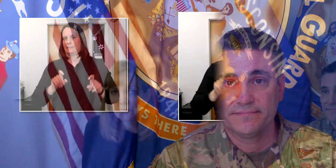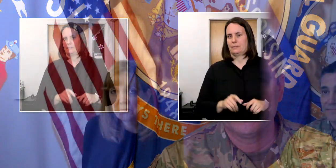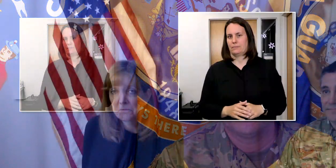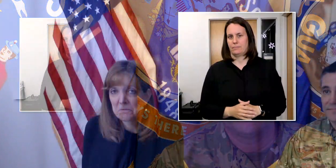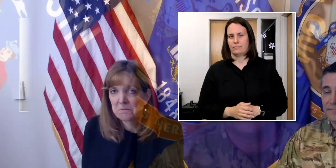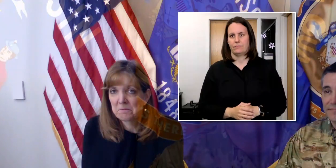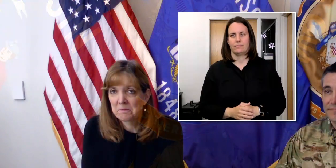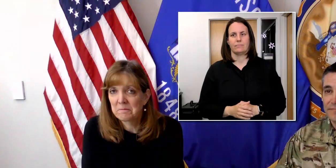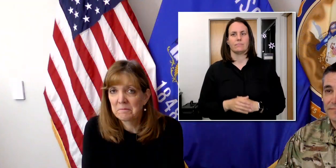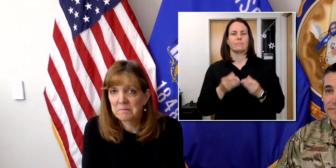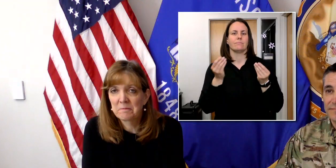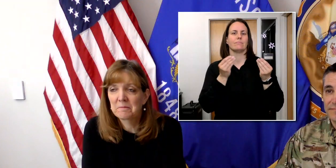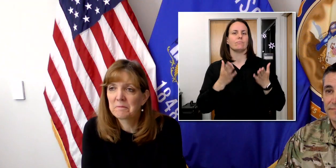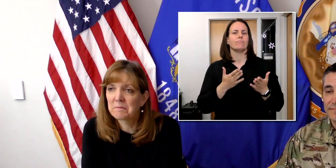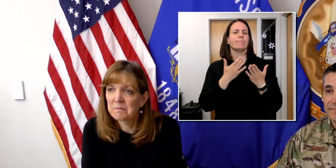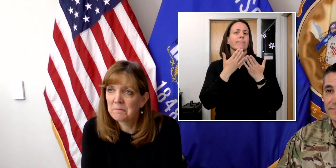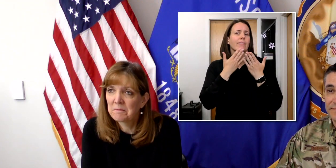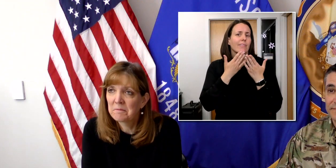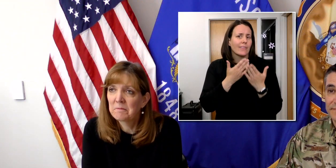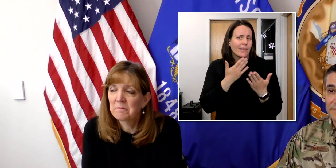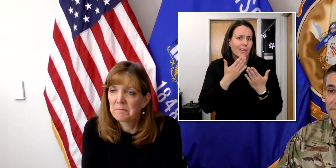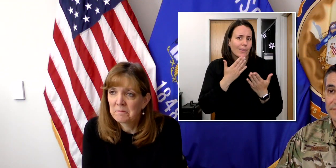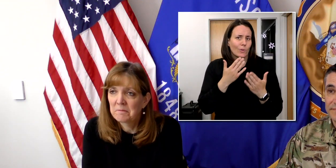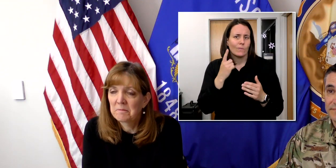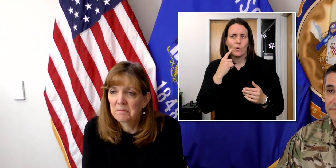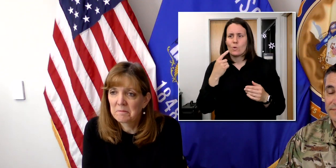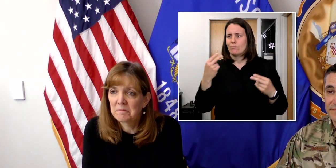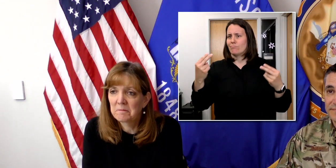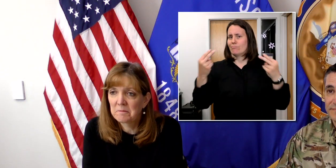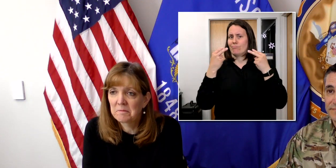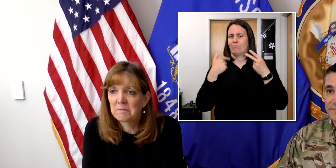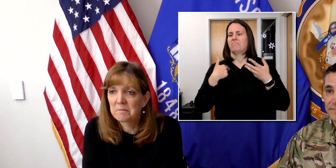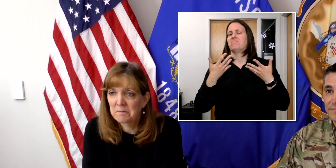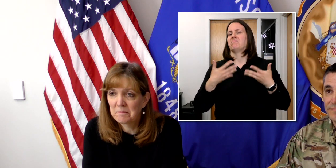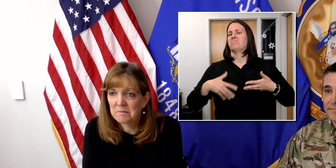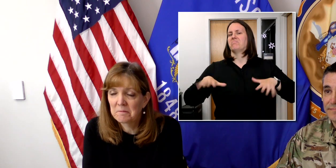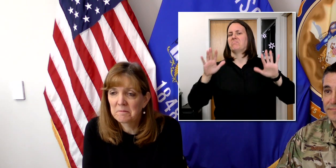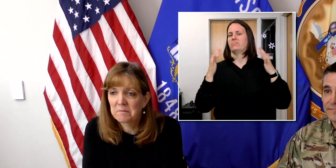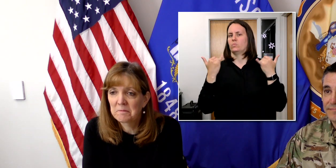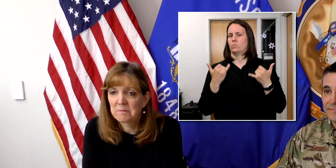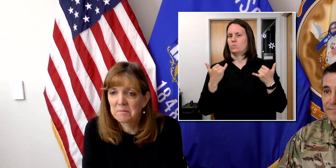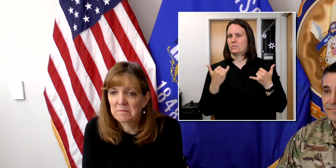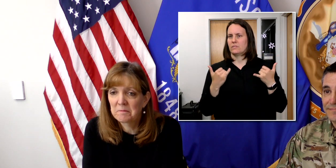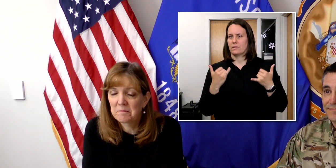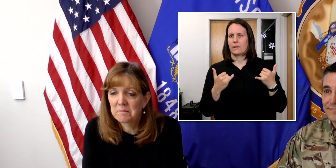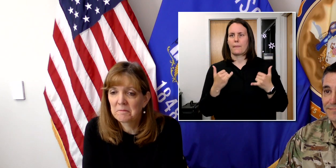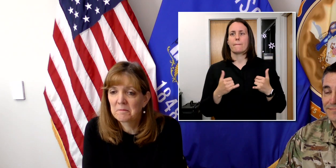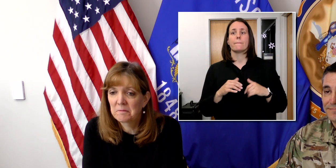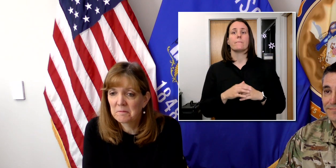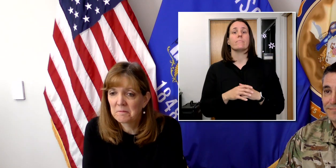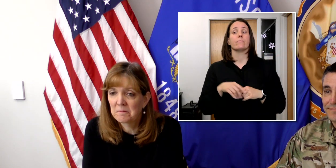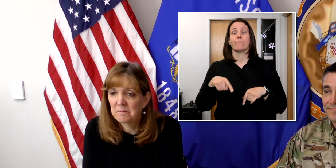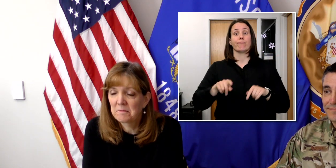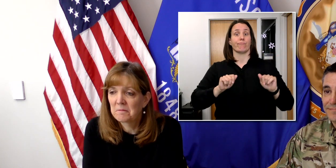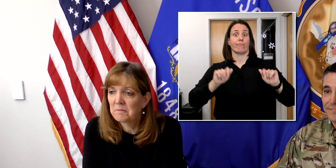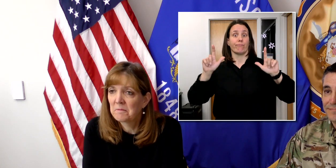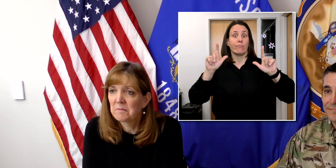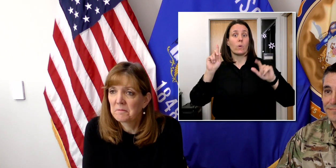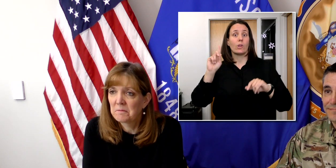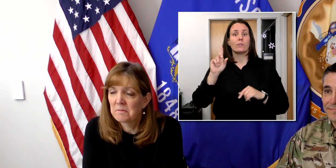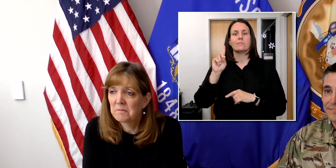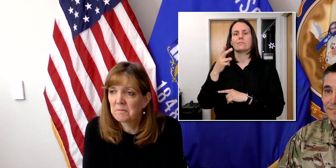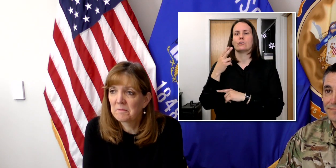Thank you. That will conclude today's media briefing. The broadcast will be available on the Department of Health Services YouTube